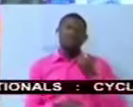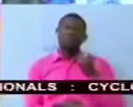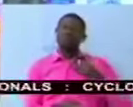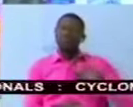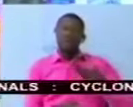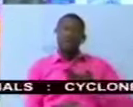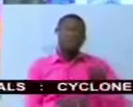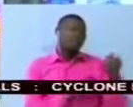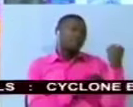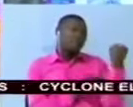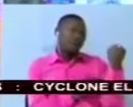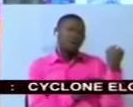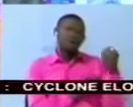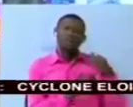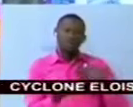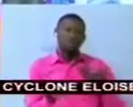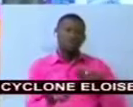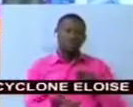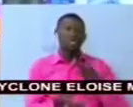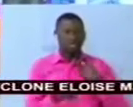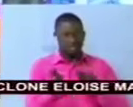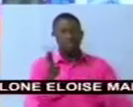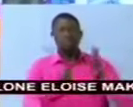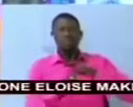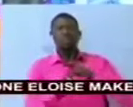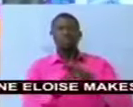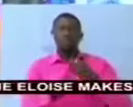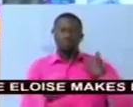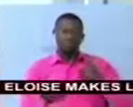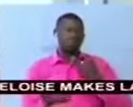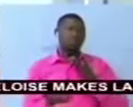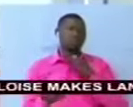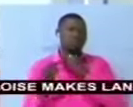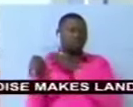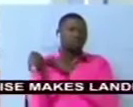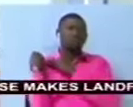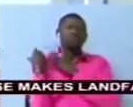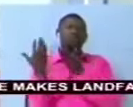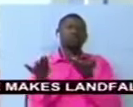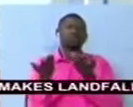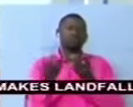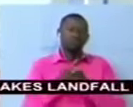there. As far as I didn't have the power to do that, I... After that, were you taken